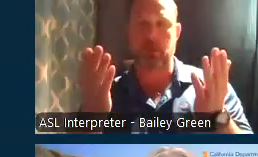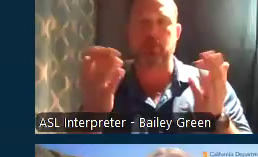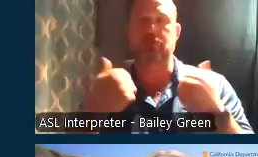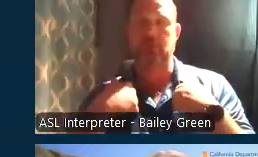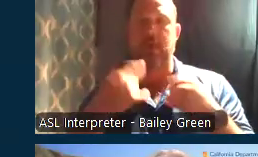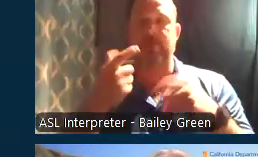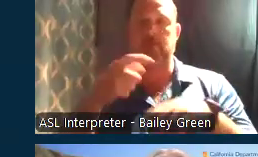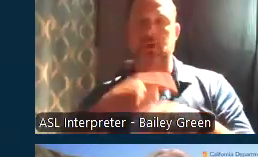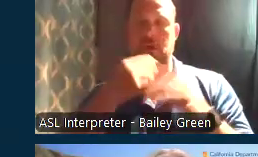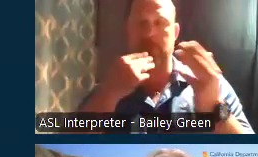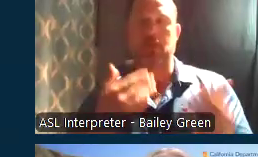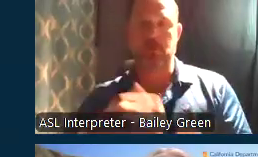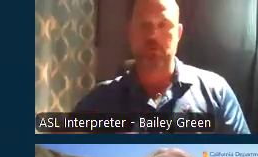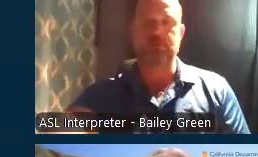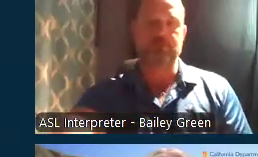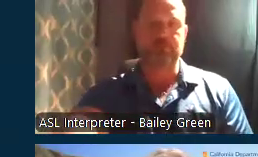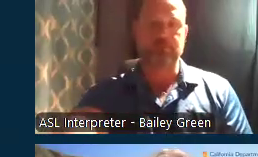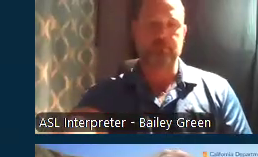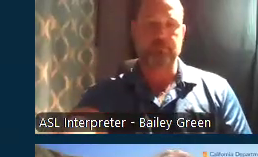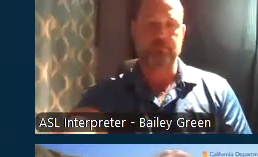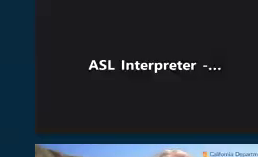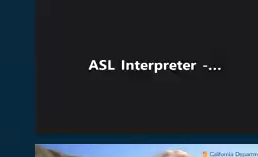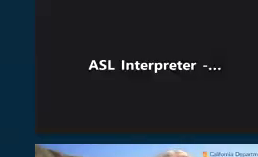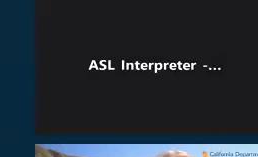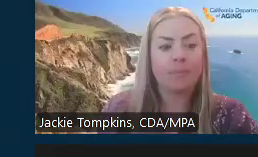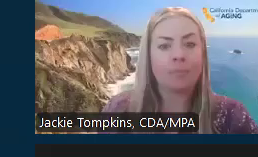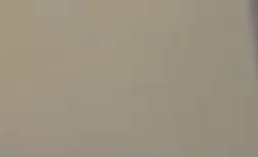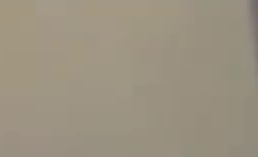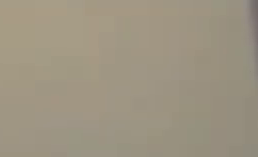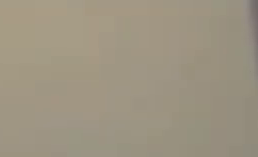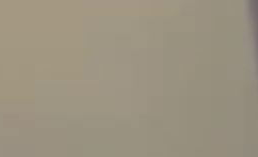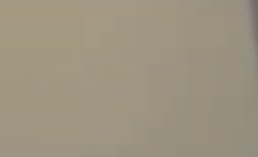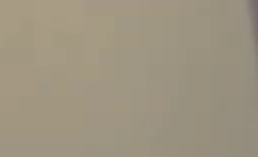at this time. So thank you, everyone. We'll be back in 15 minutes.